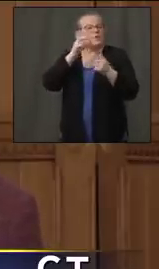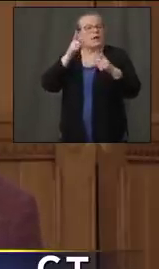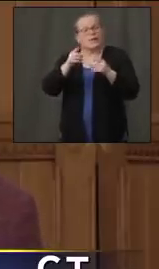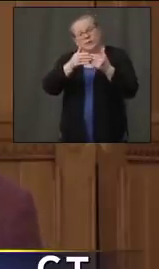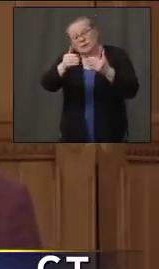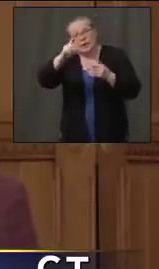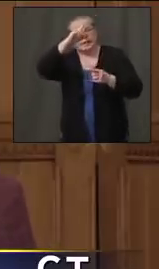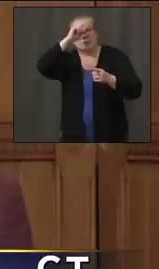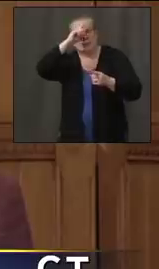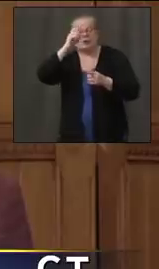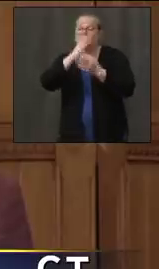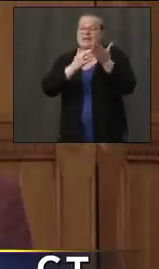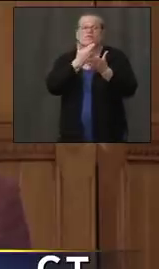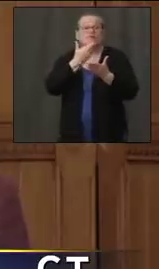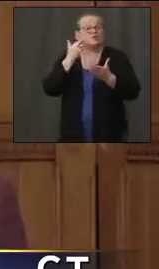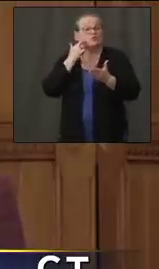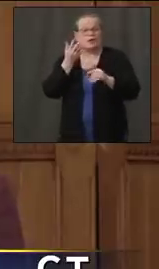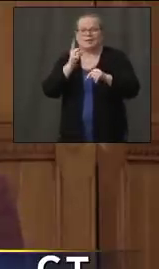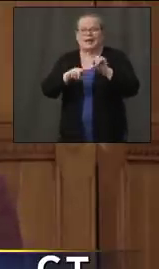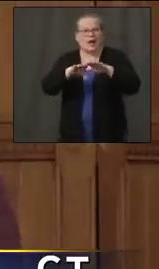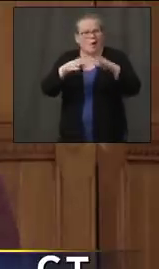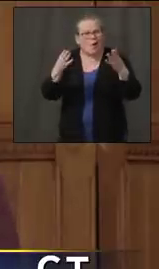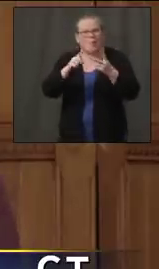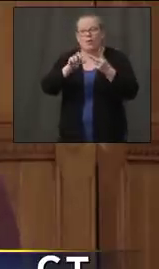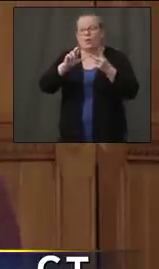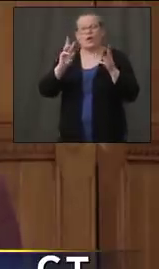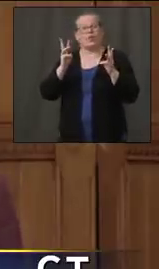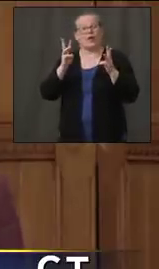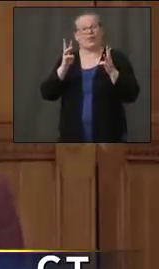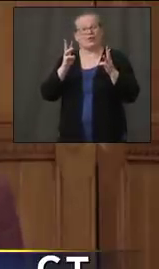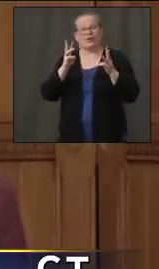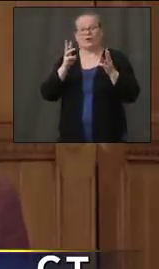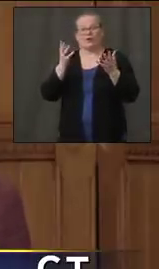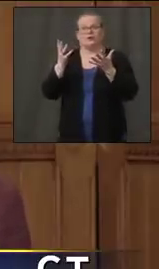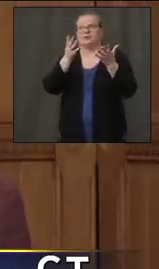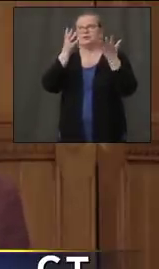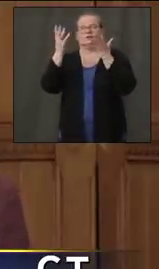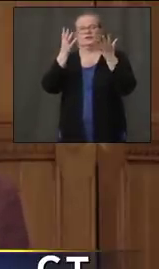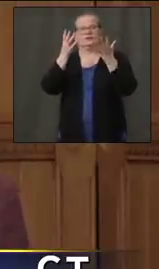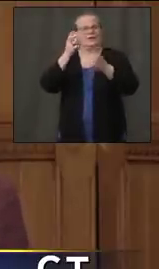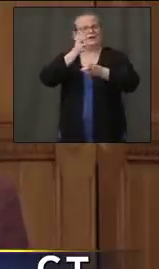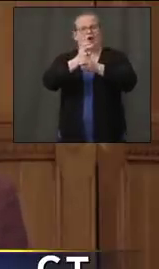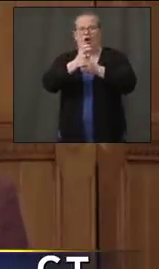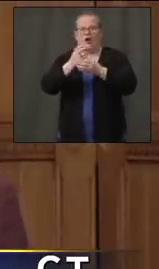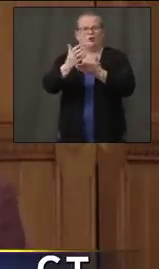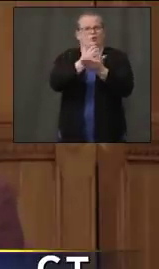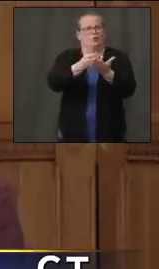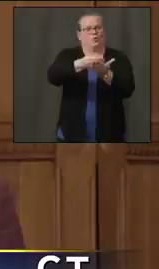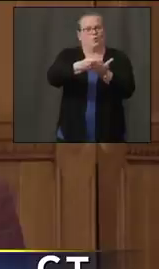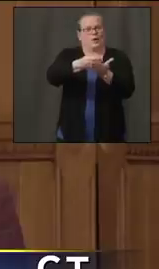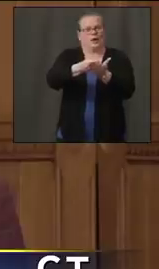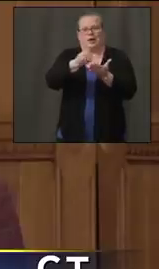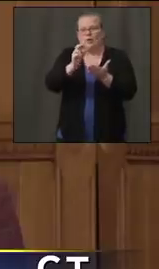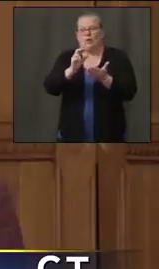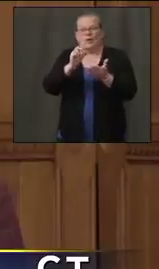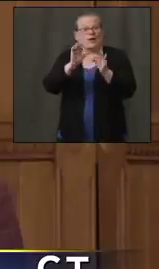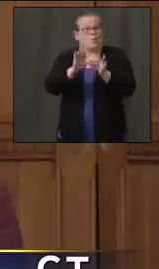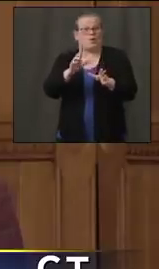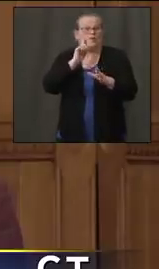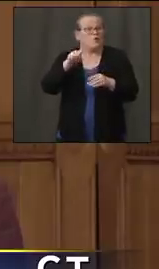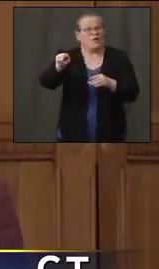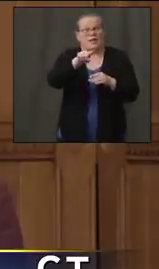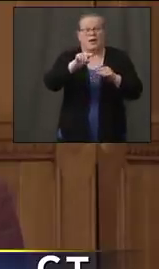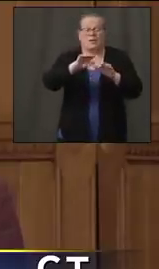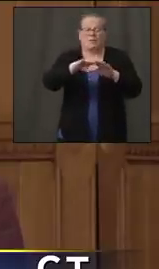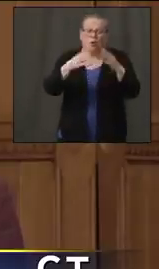or with the weather, it's harder for them to basically make money or make it work for them. So we're going to need to see that